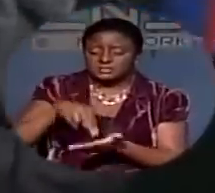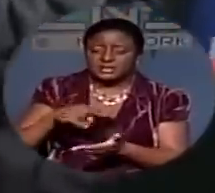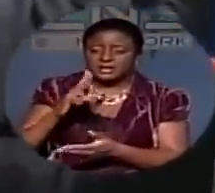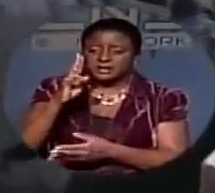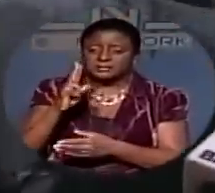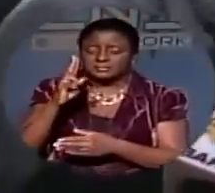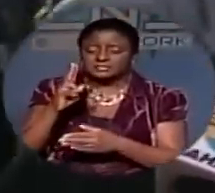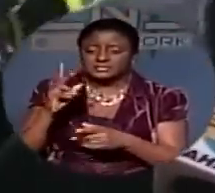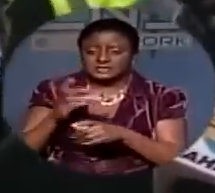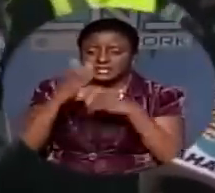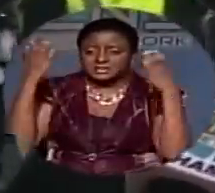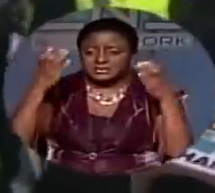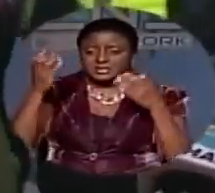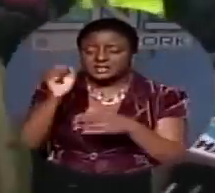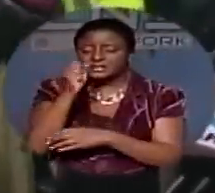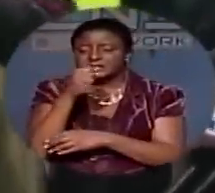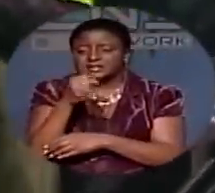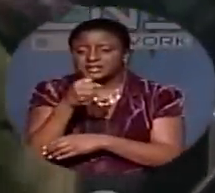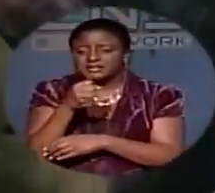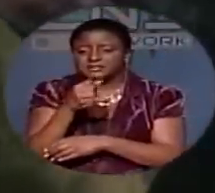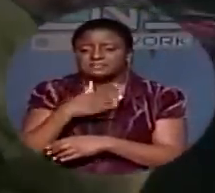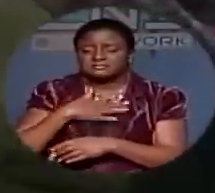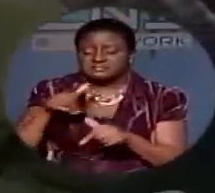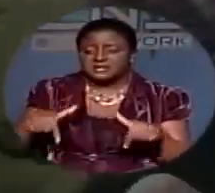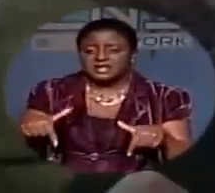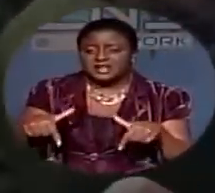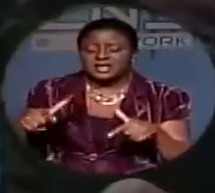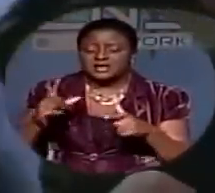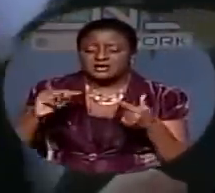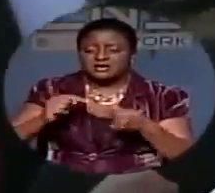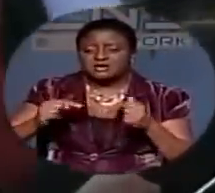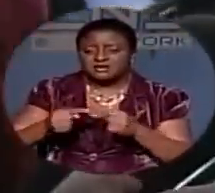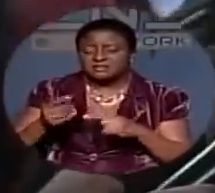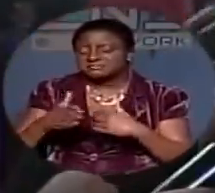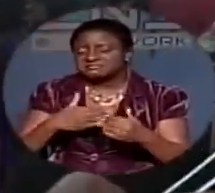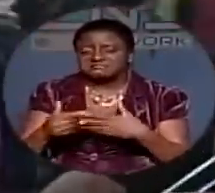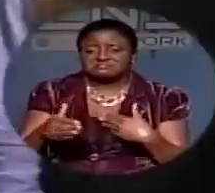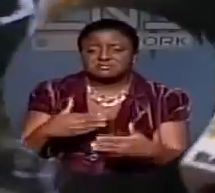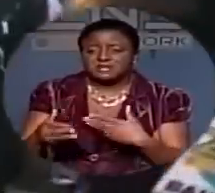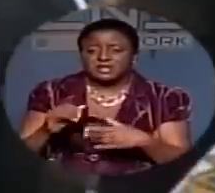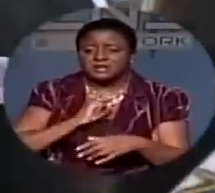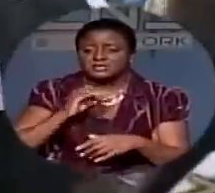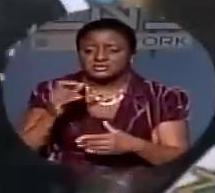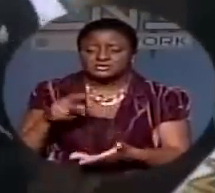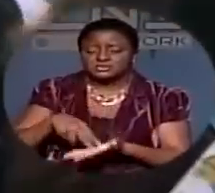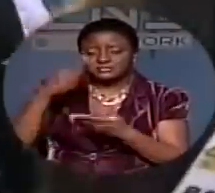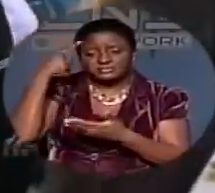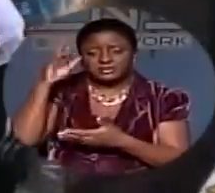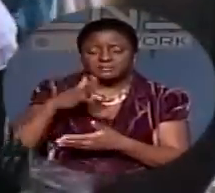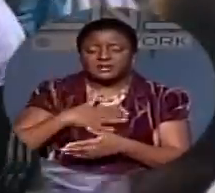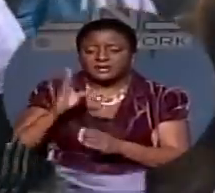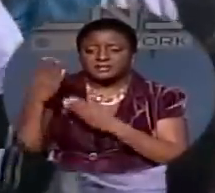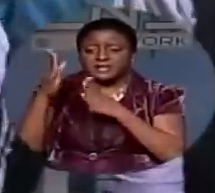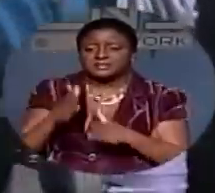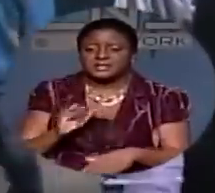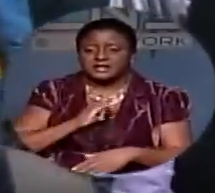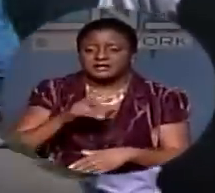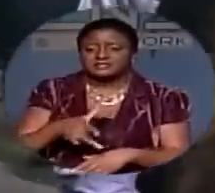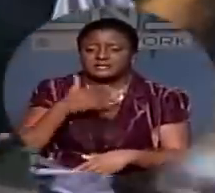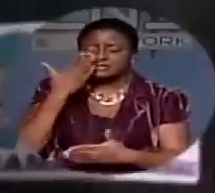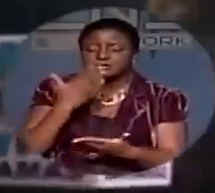Oh, yeah. The leg hurting me, but don't worry about that. I can jump for my Bahamian. I feel good, I feel good, I feel